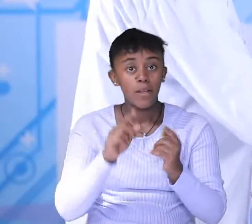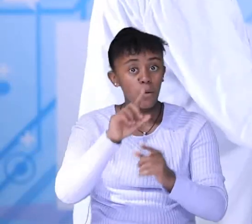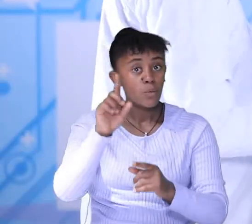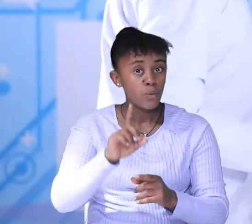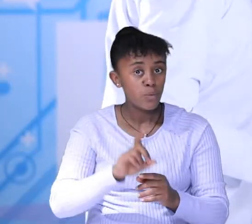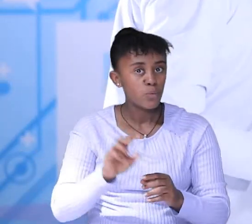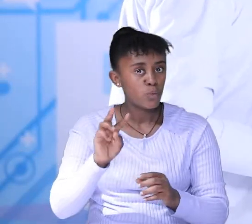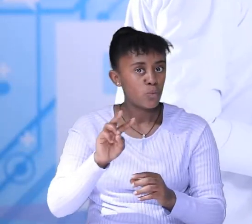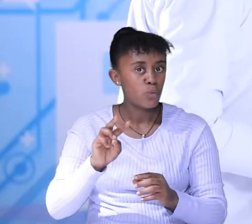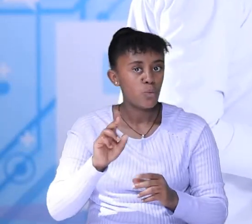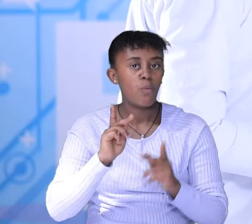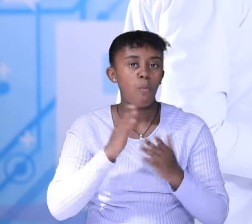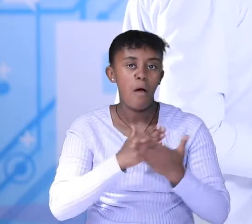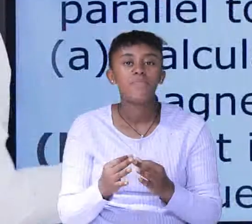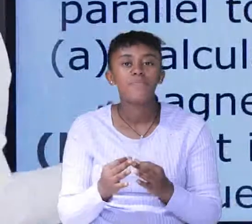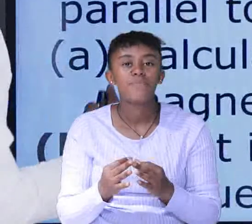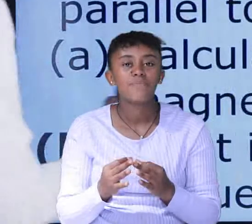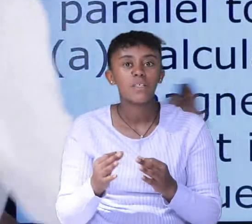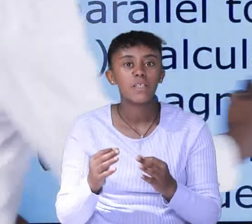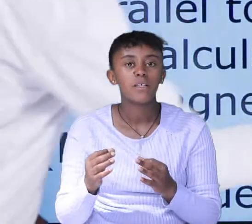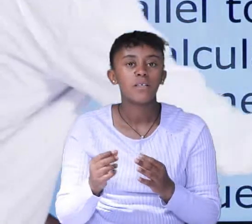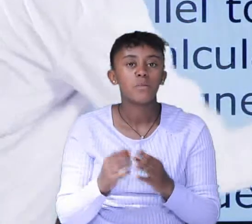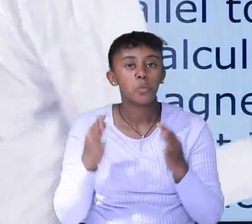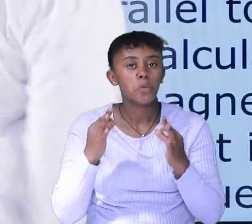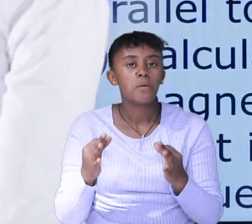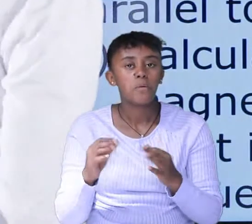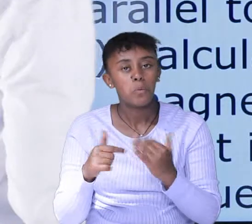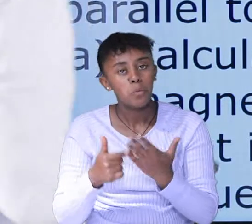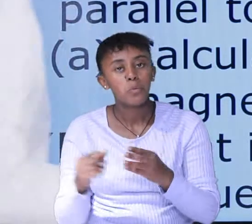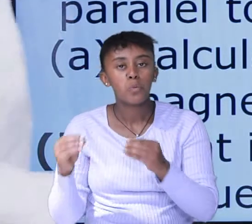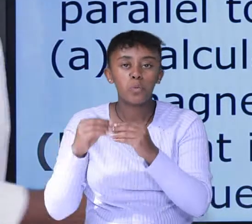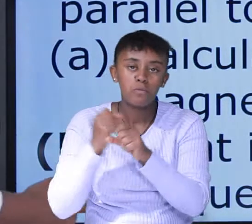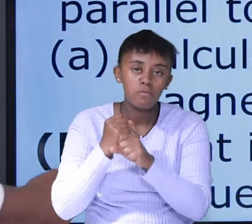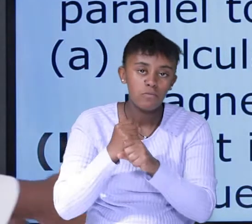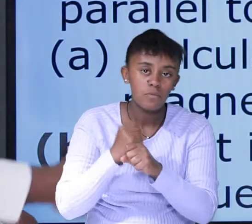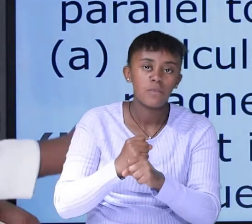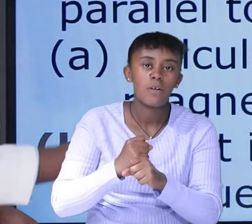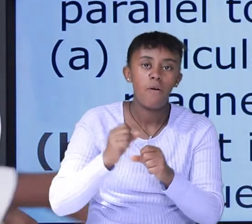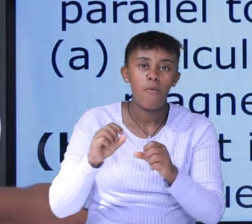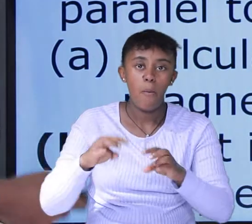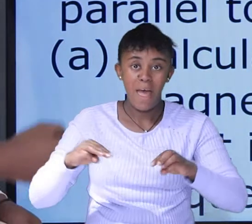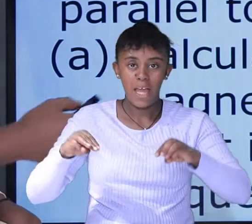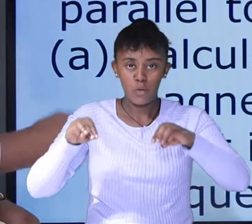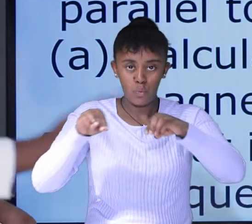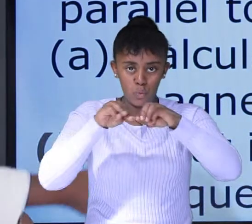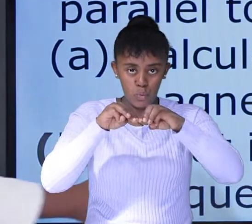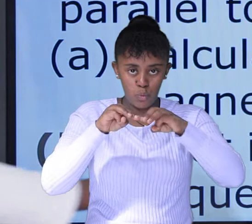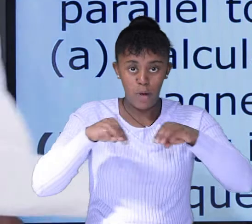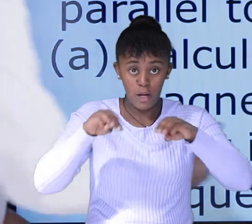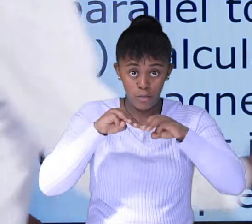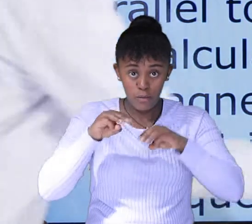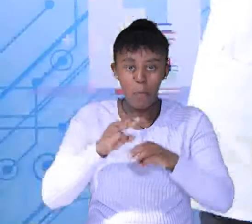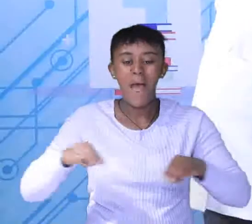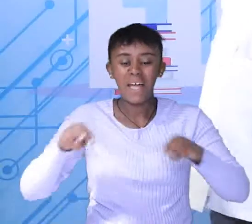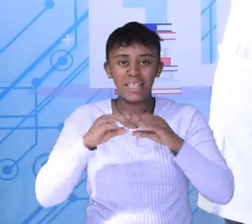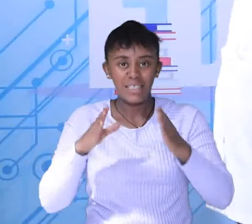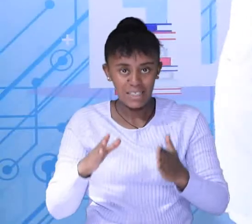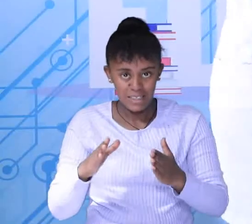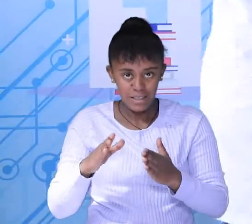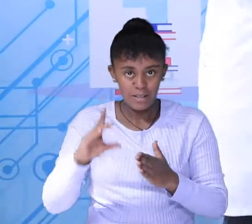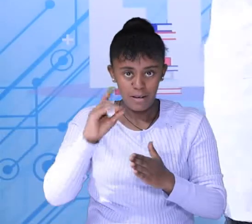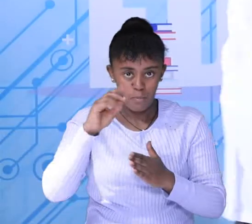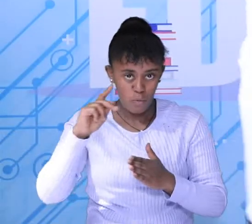this concept. Here we have, consider a rectangular loop and carrying a current of I, and it is placed in